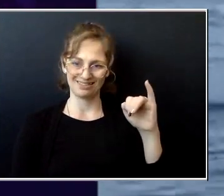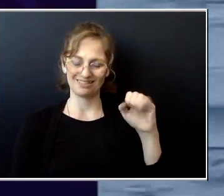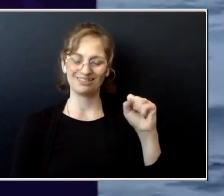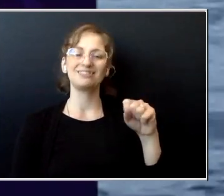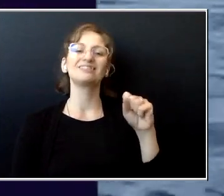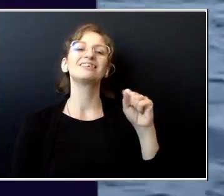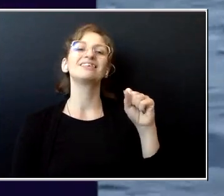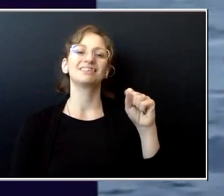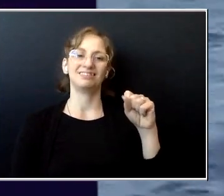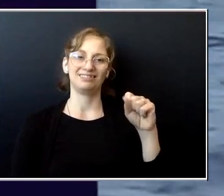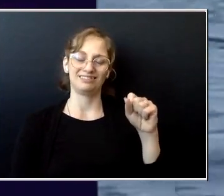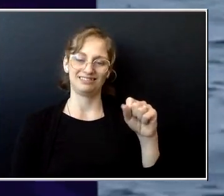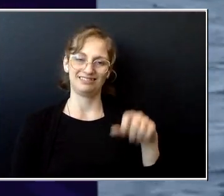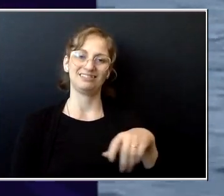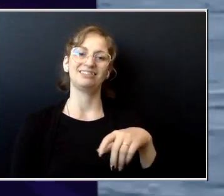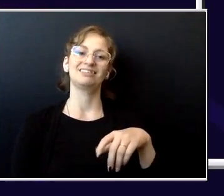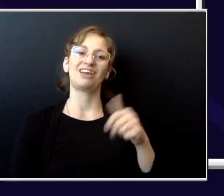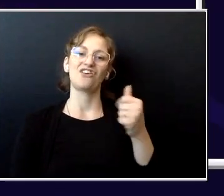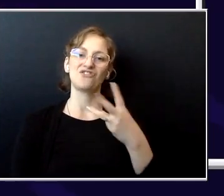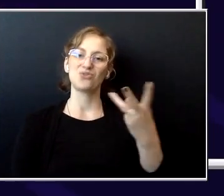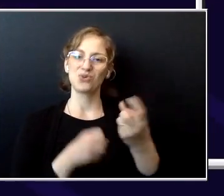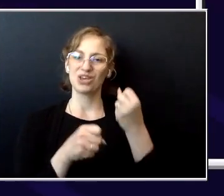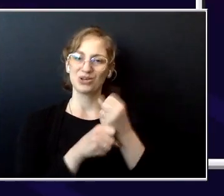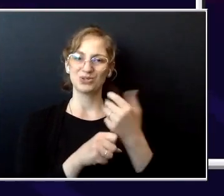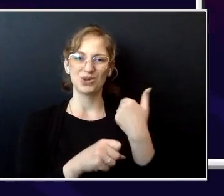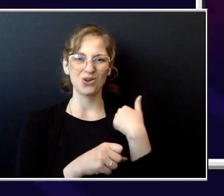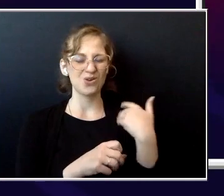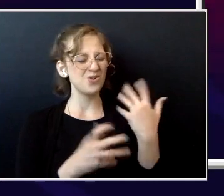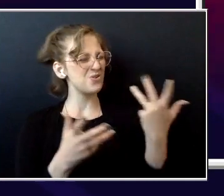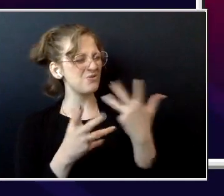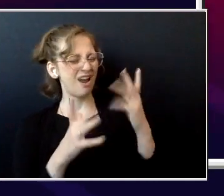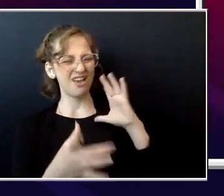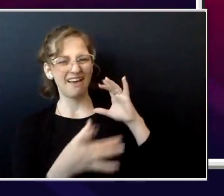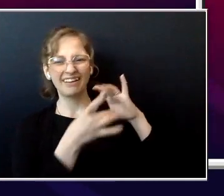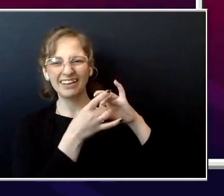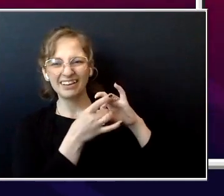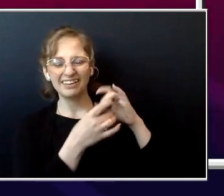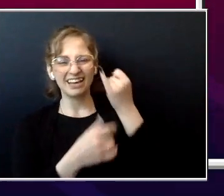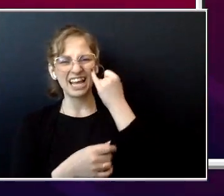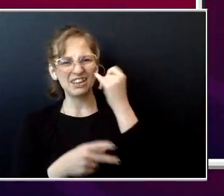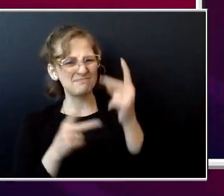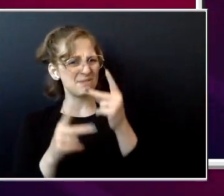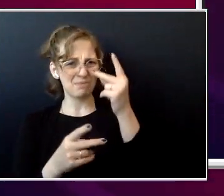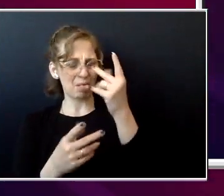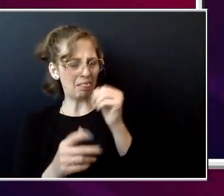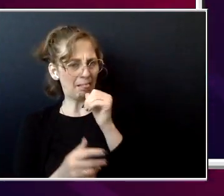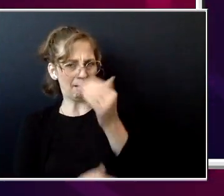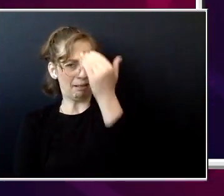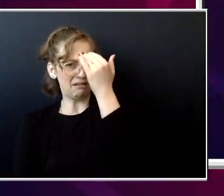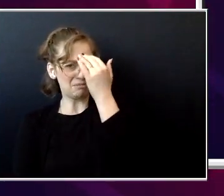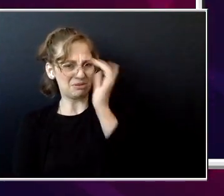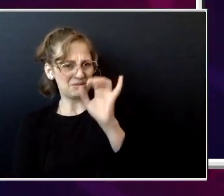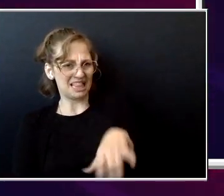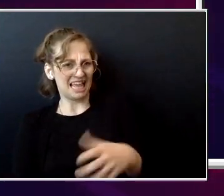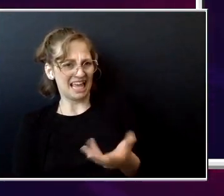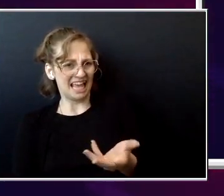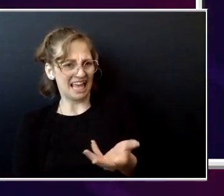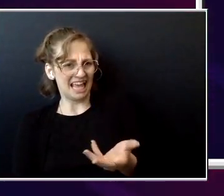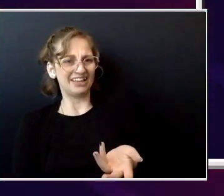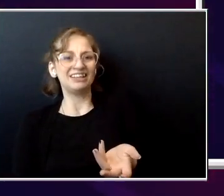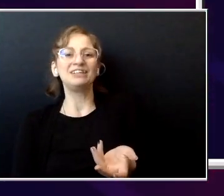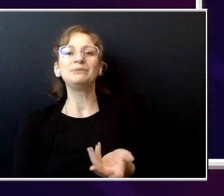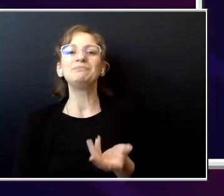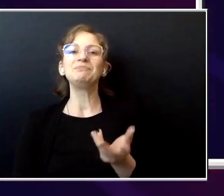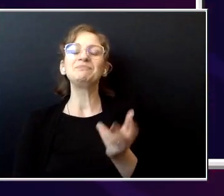years ago. Okay, what are you hooked up to for people who aren't familiar with the flyboard? So that is it's got